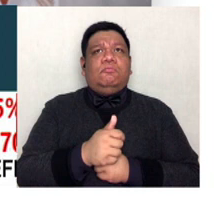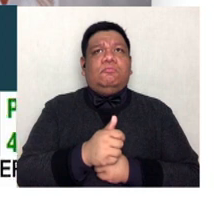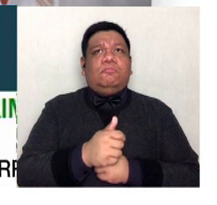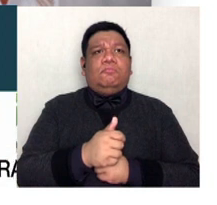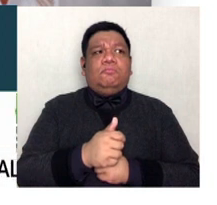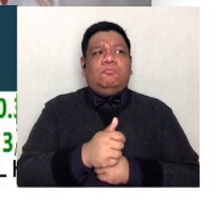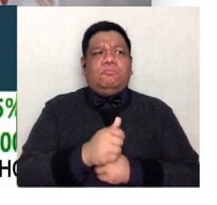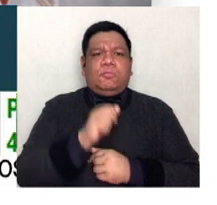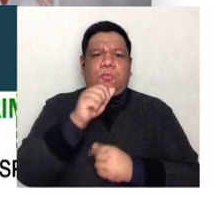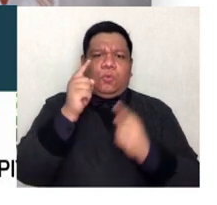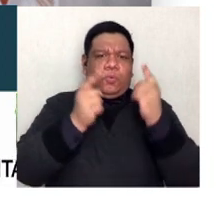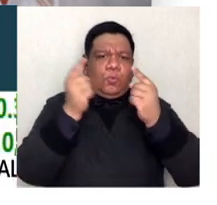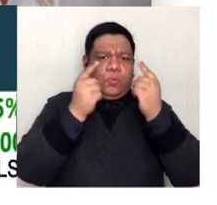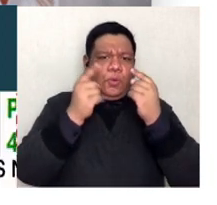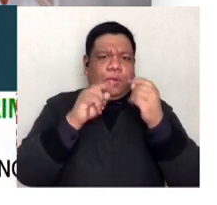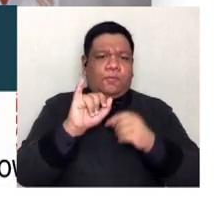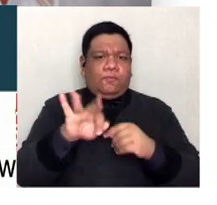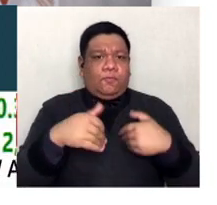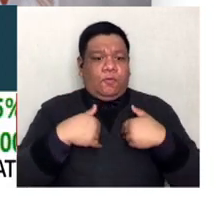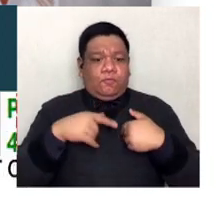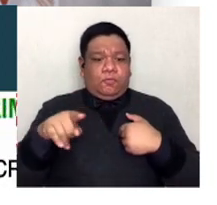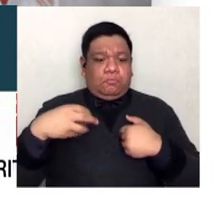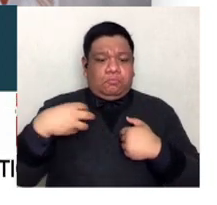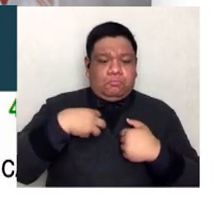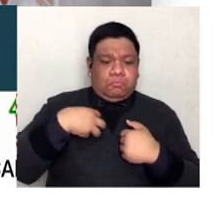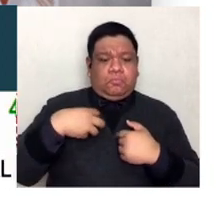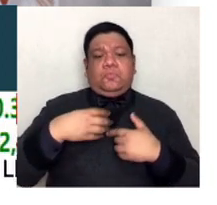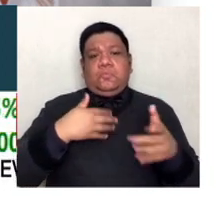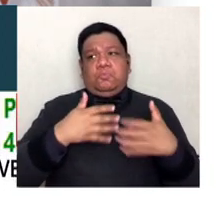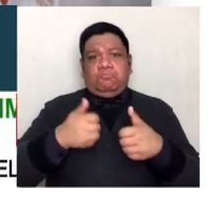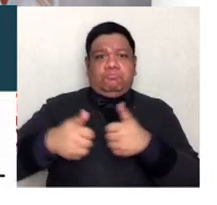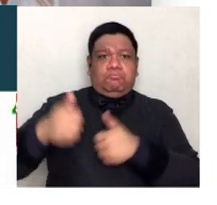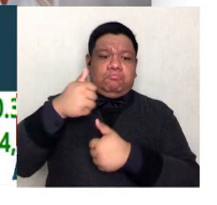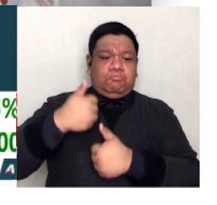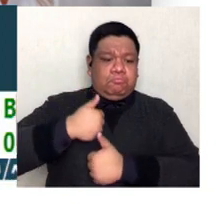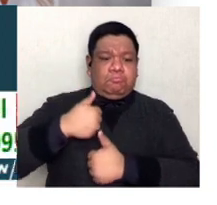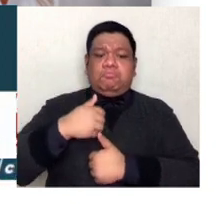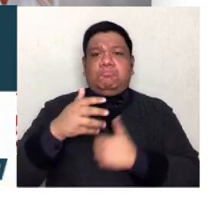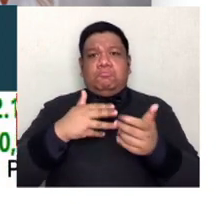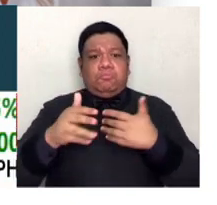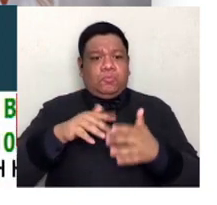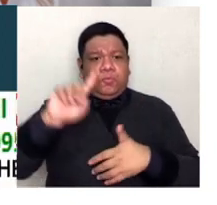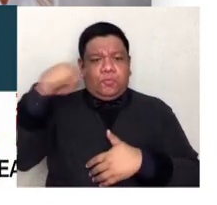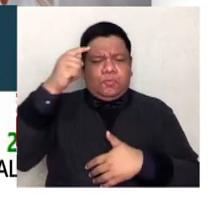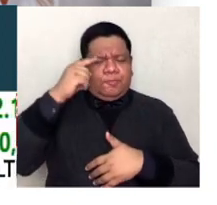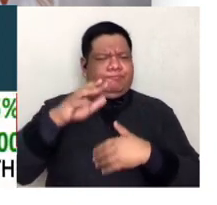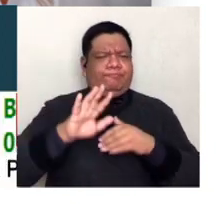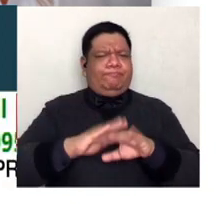I am not concerned whether he's the chief of PNP or whether chief of military or whether he's government official. No such thing as a